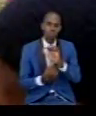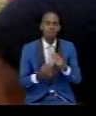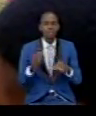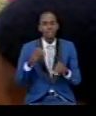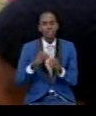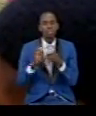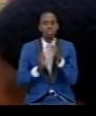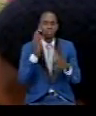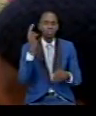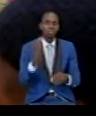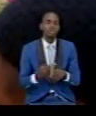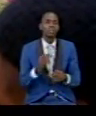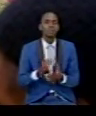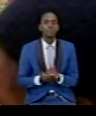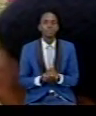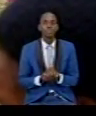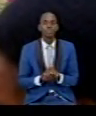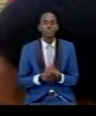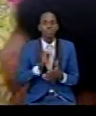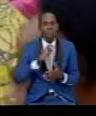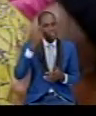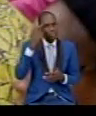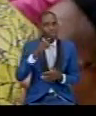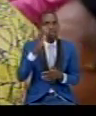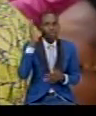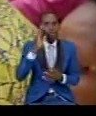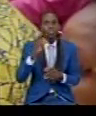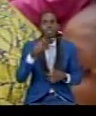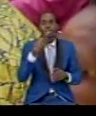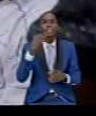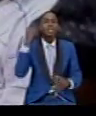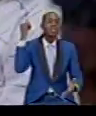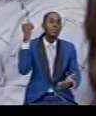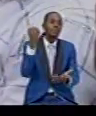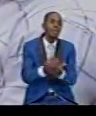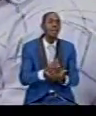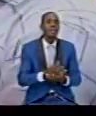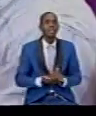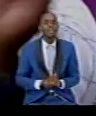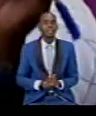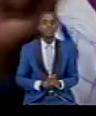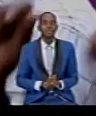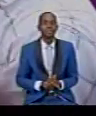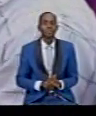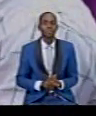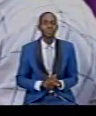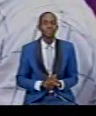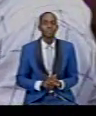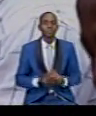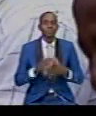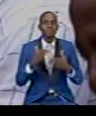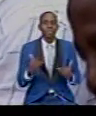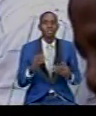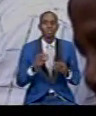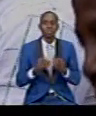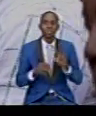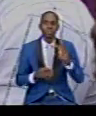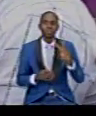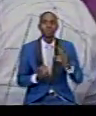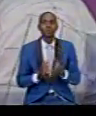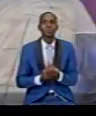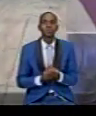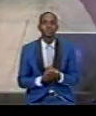Jesus name I thought that quarters will say Amen let's come to number two now